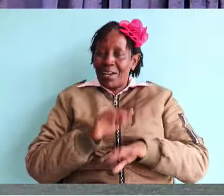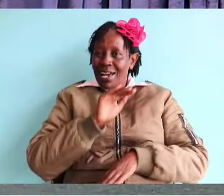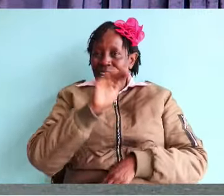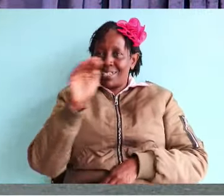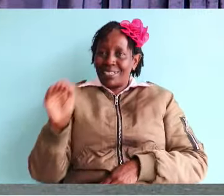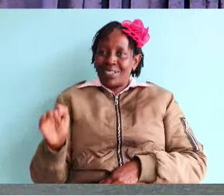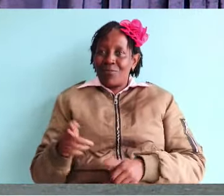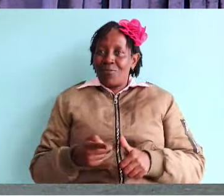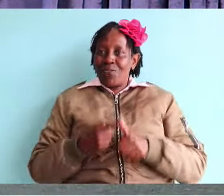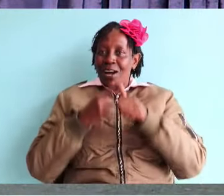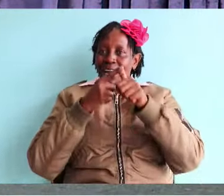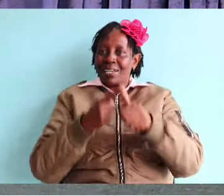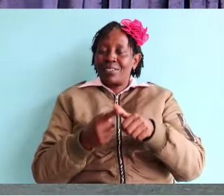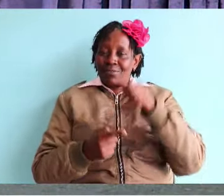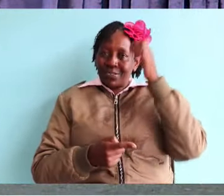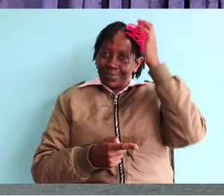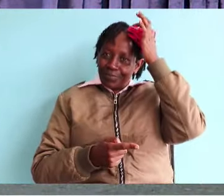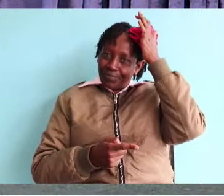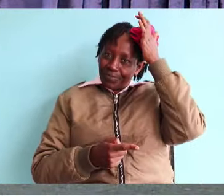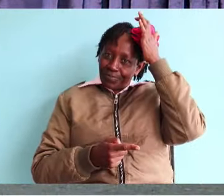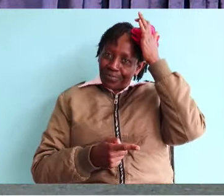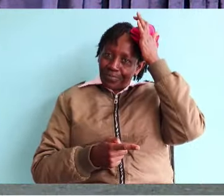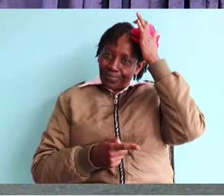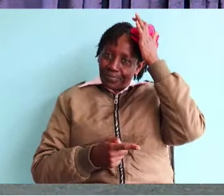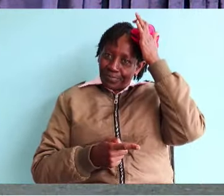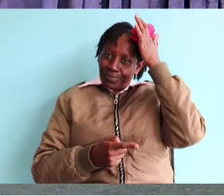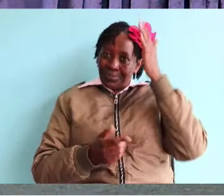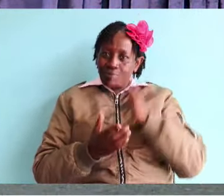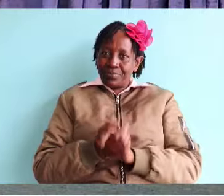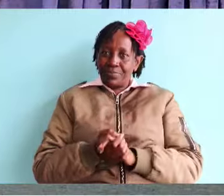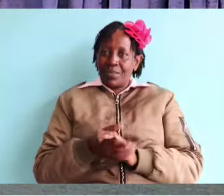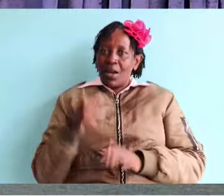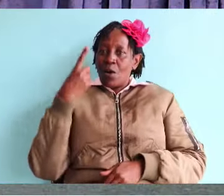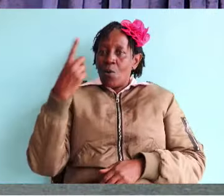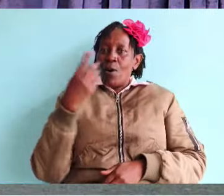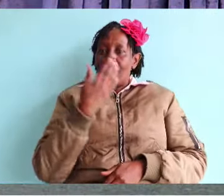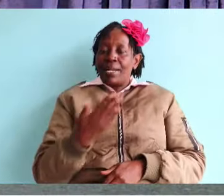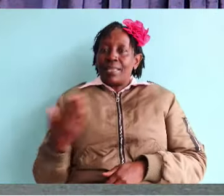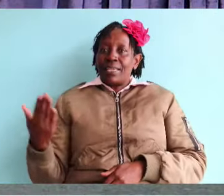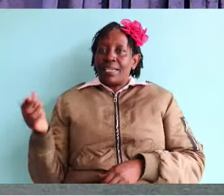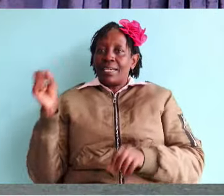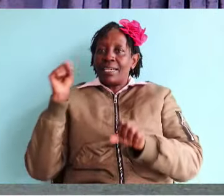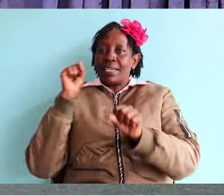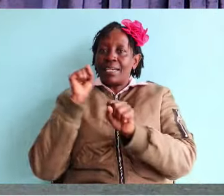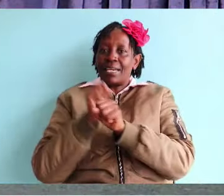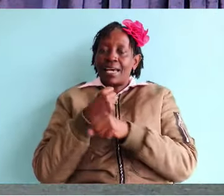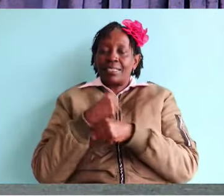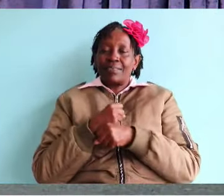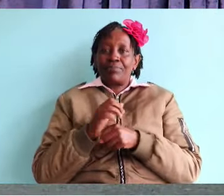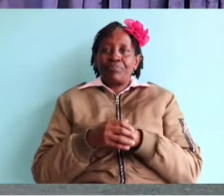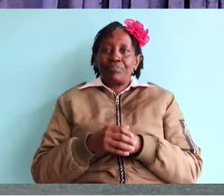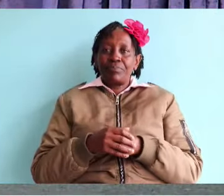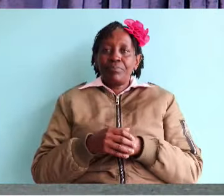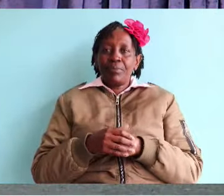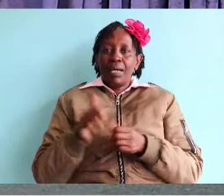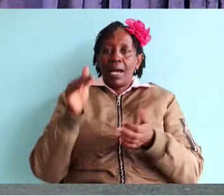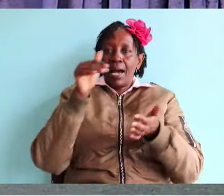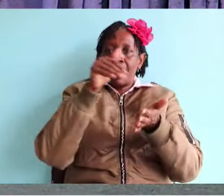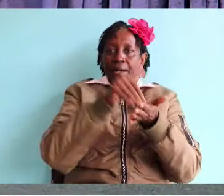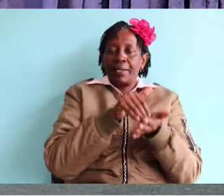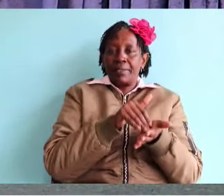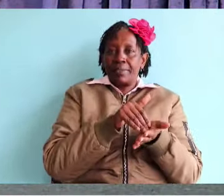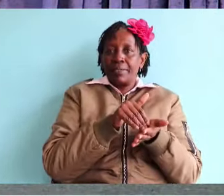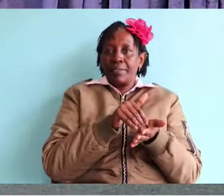asking for a share of the plunder. And one of the things that he does, again, is that